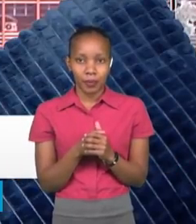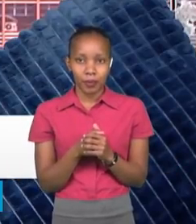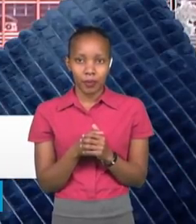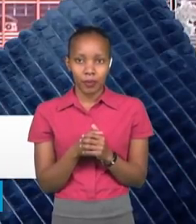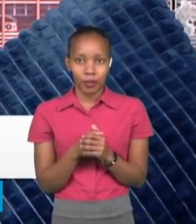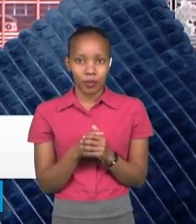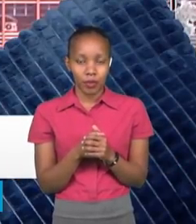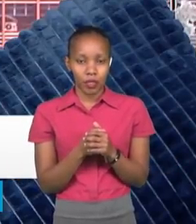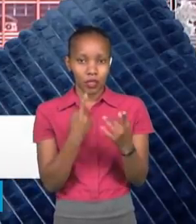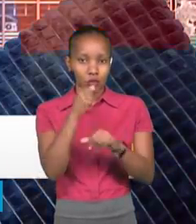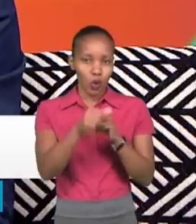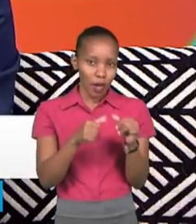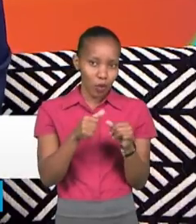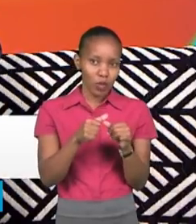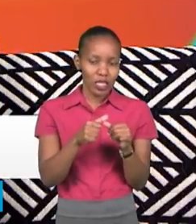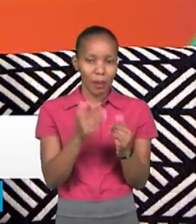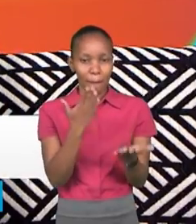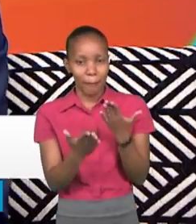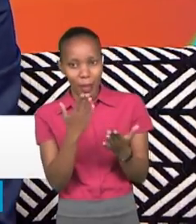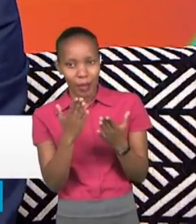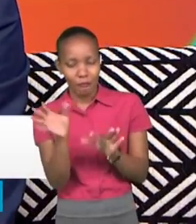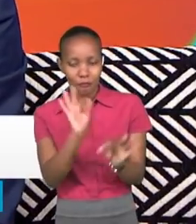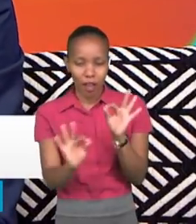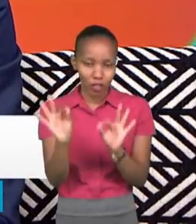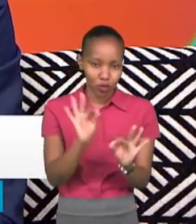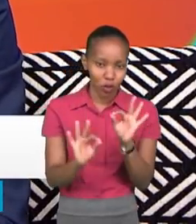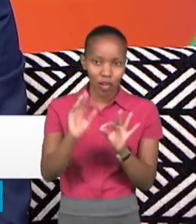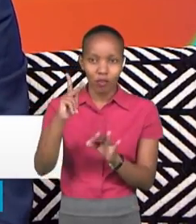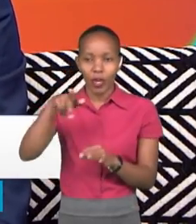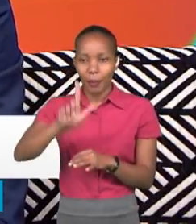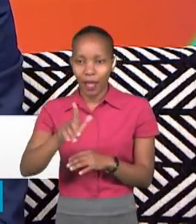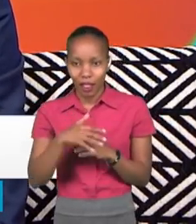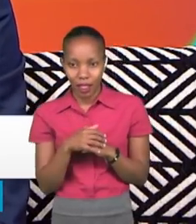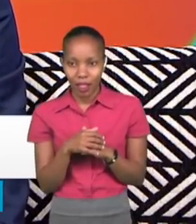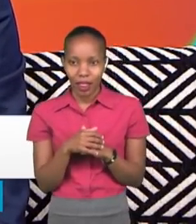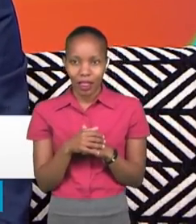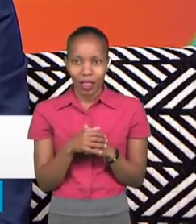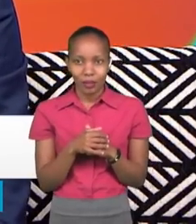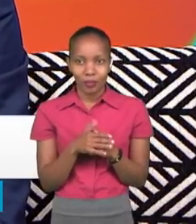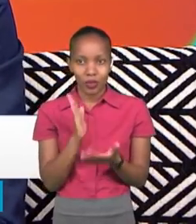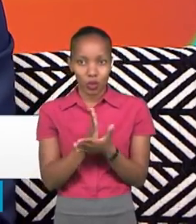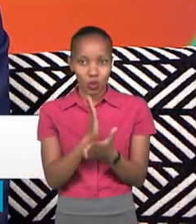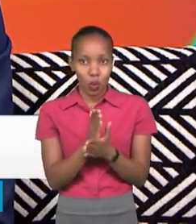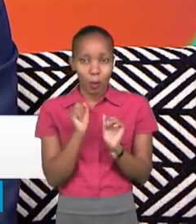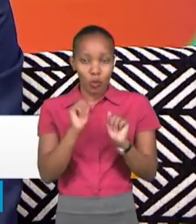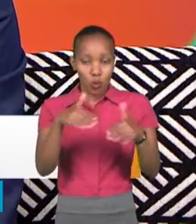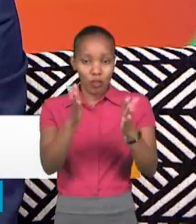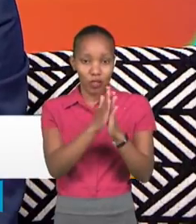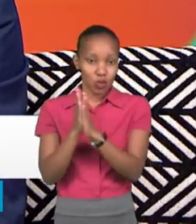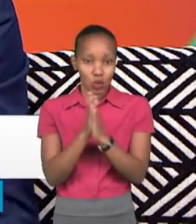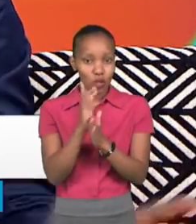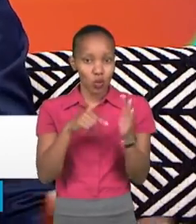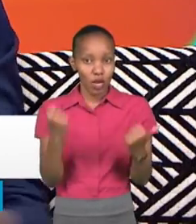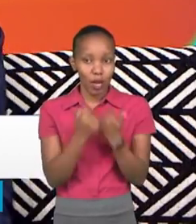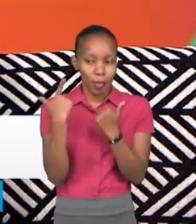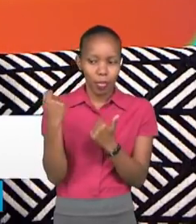the talk of swag and glamour for KPL. You know, we used to, trust me, I can give you a short story what happened a